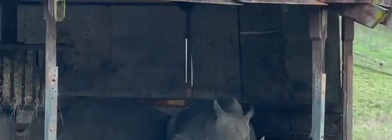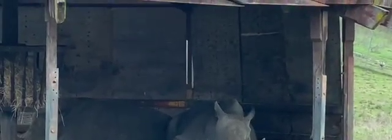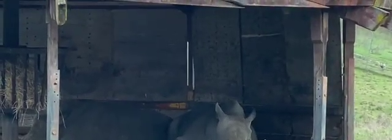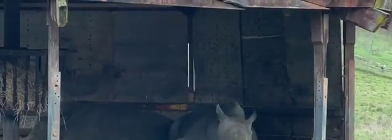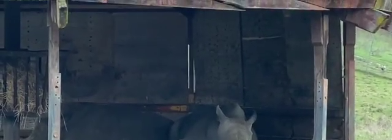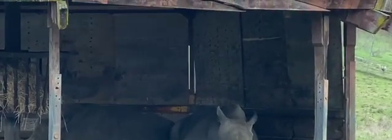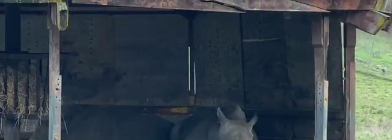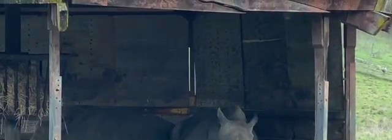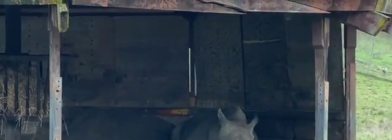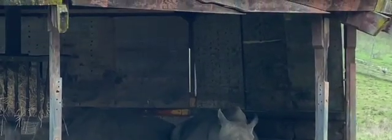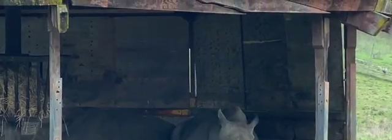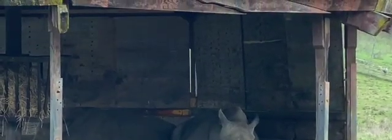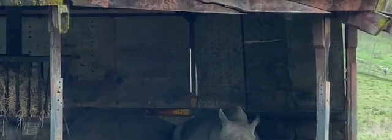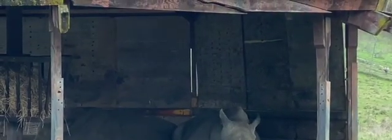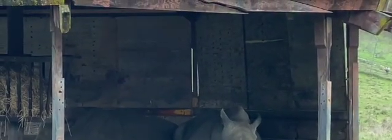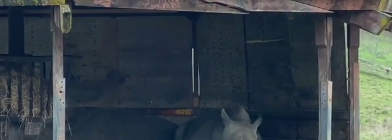cover.